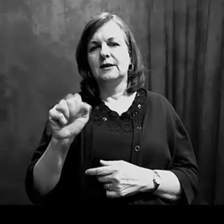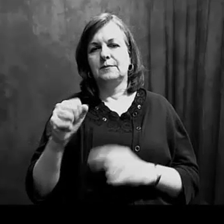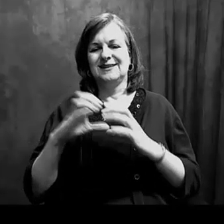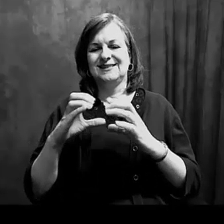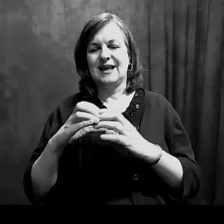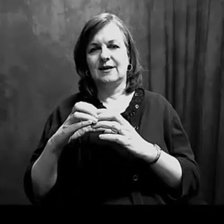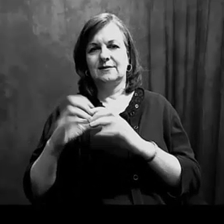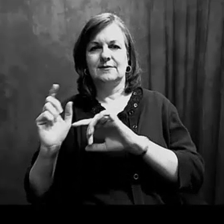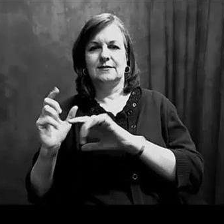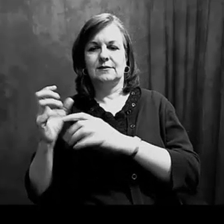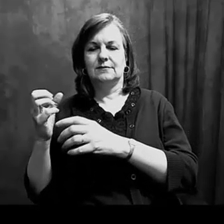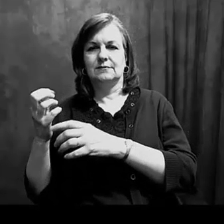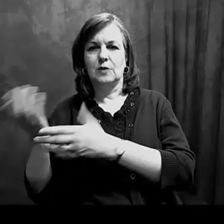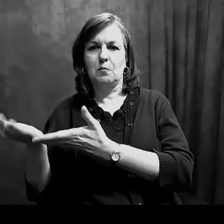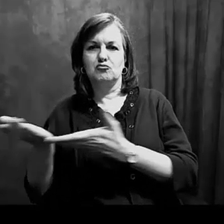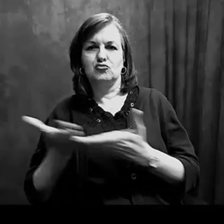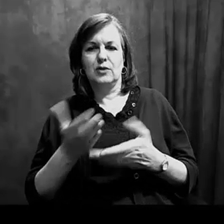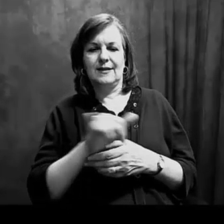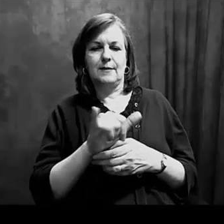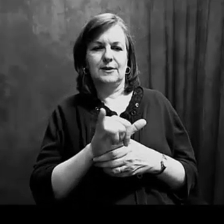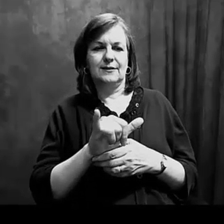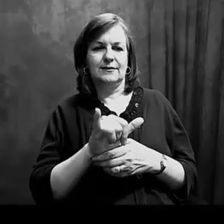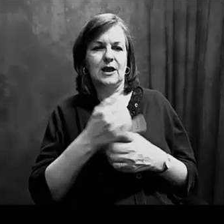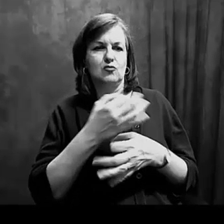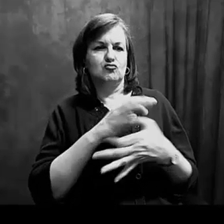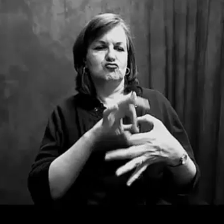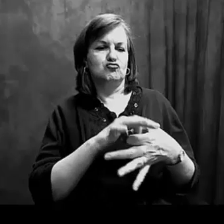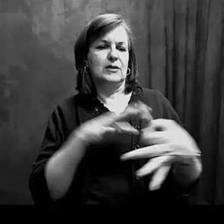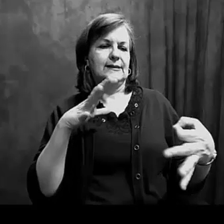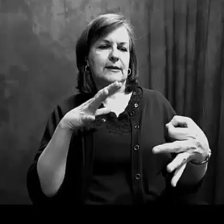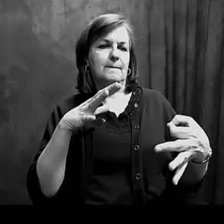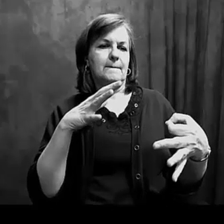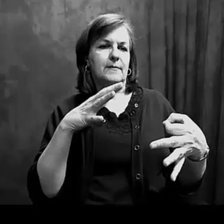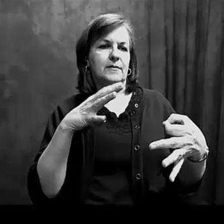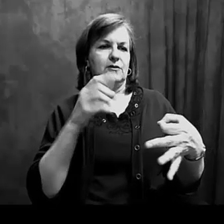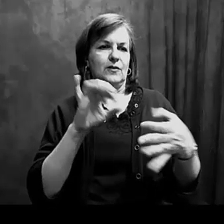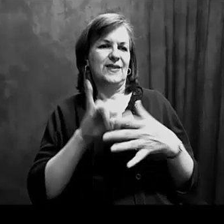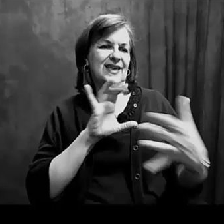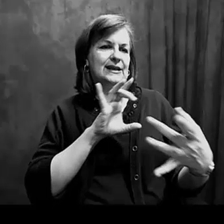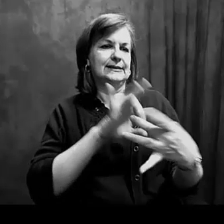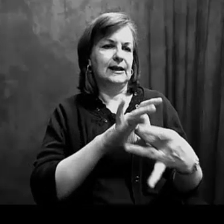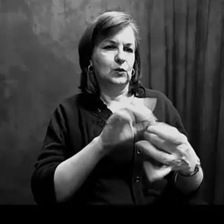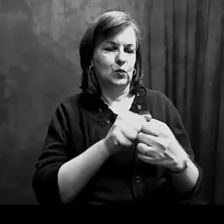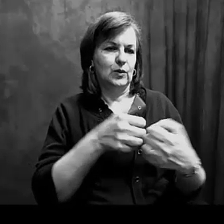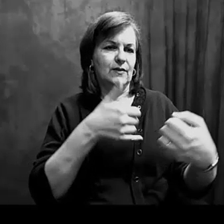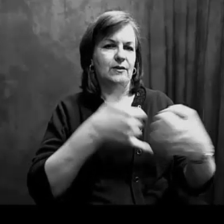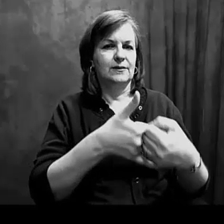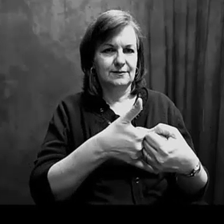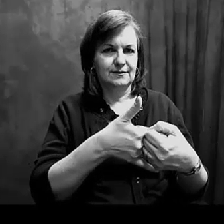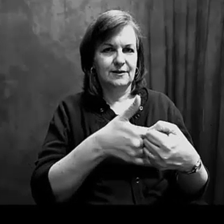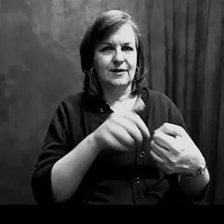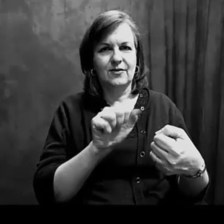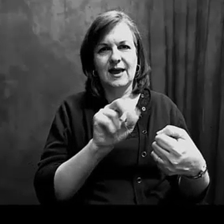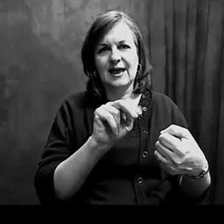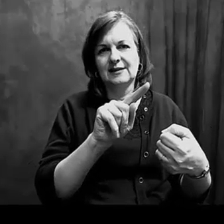these antibodies to target the antigens for